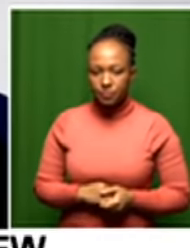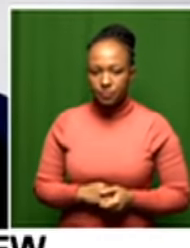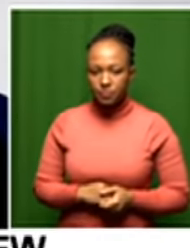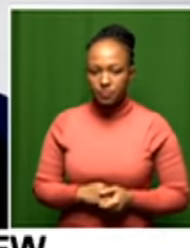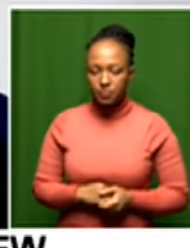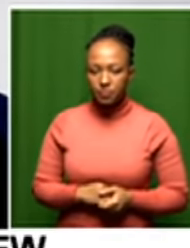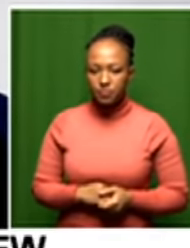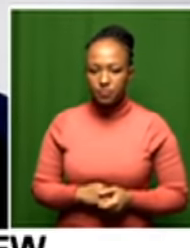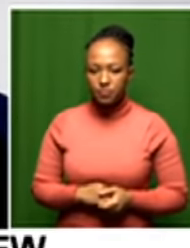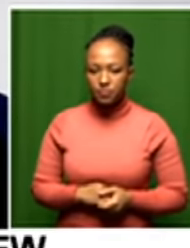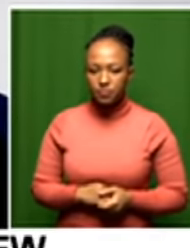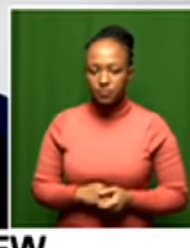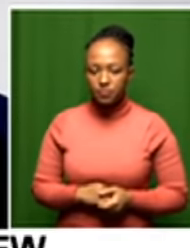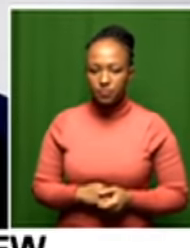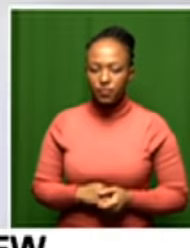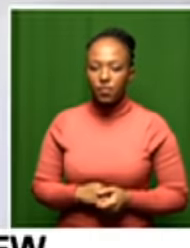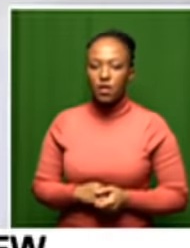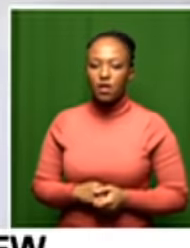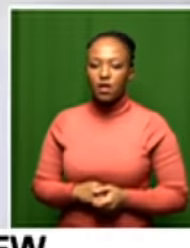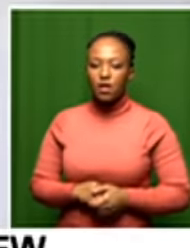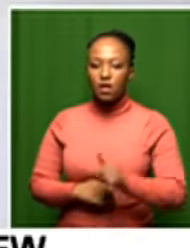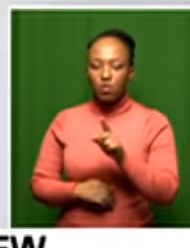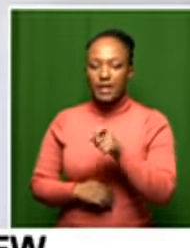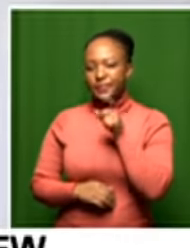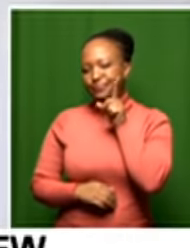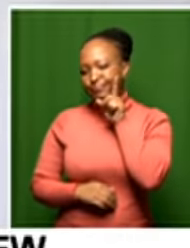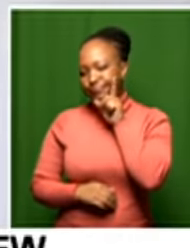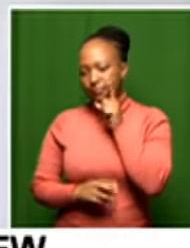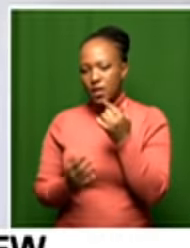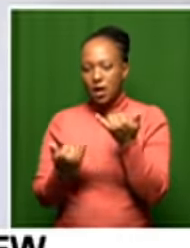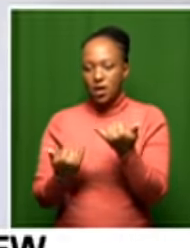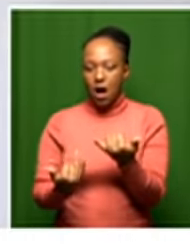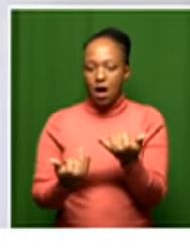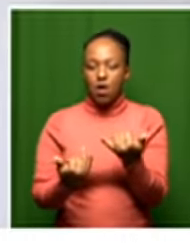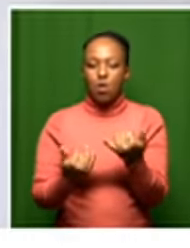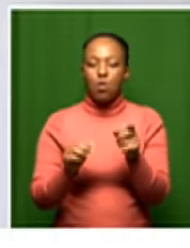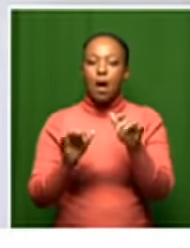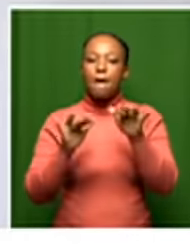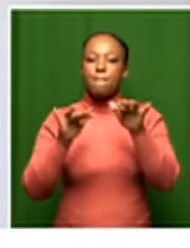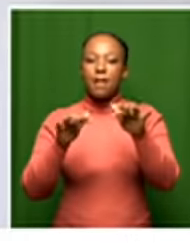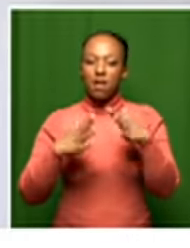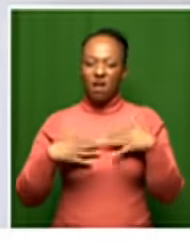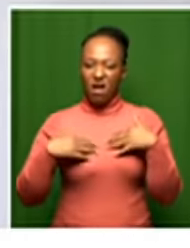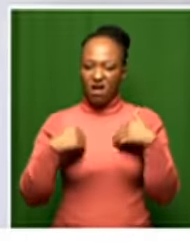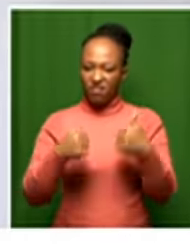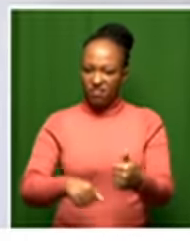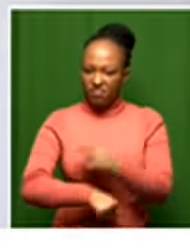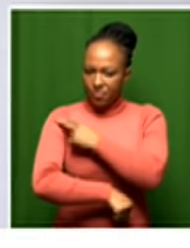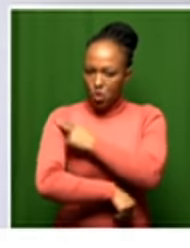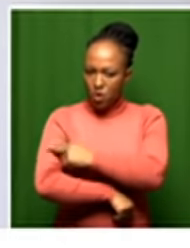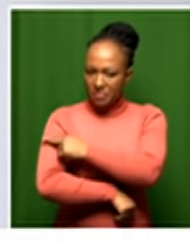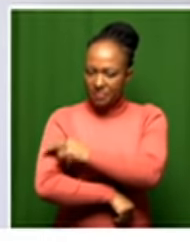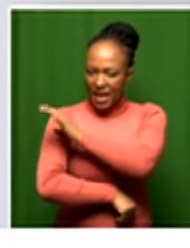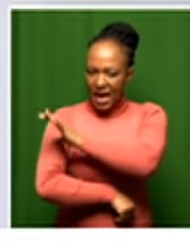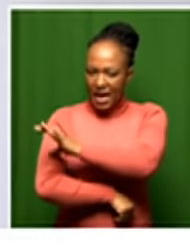Look, I think we need to look at what tools we have available in our public health response toolbox to contain